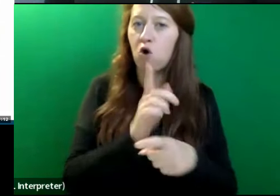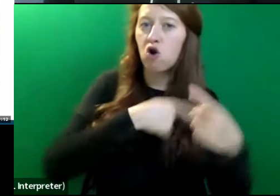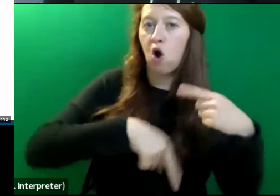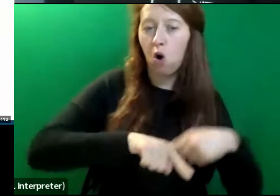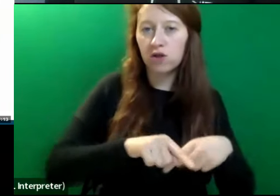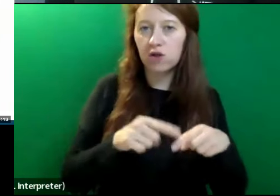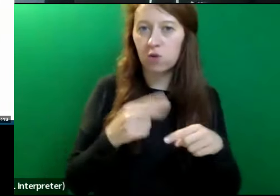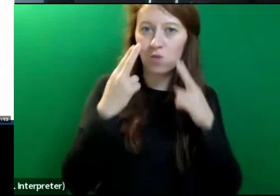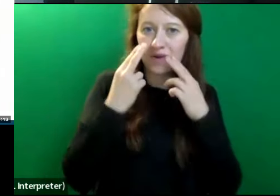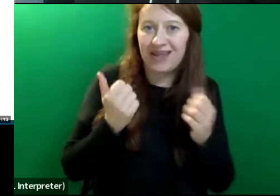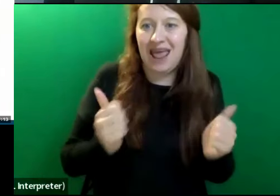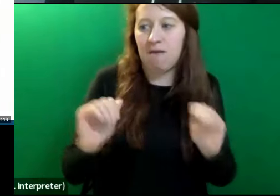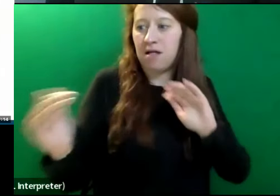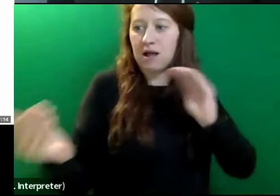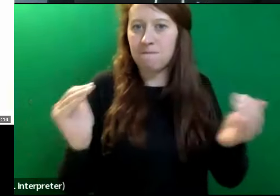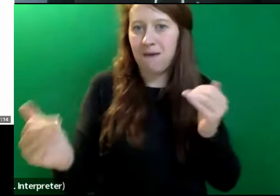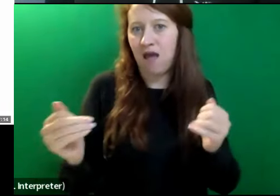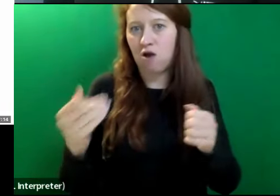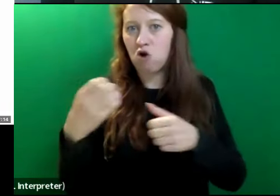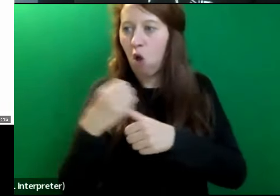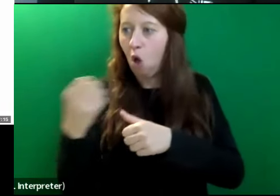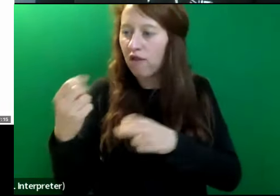research in the future.